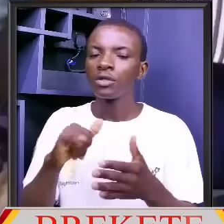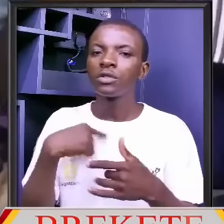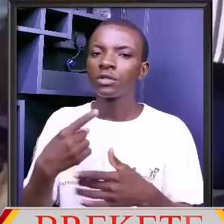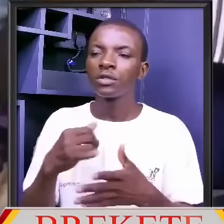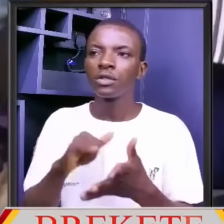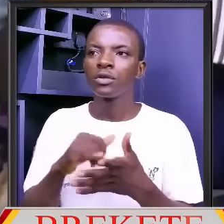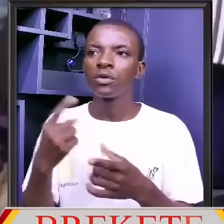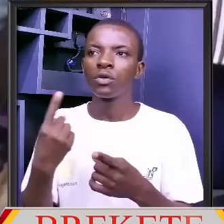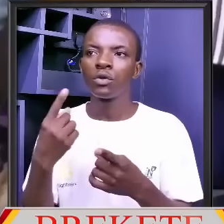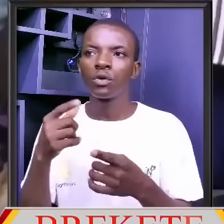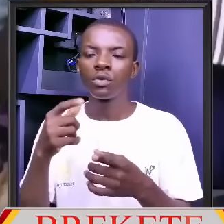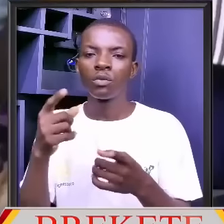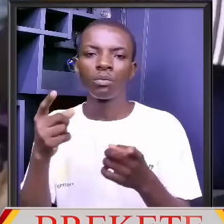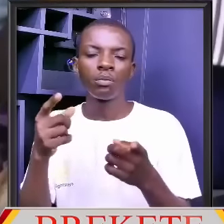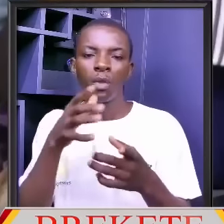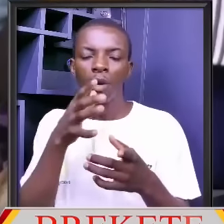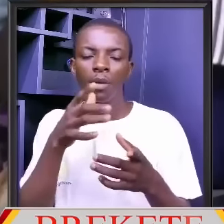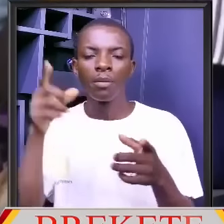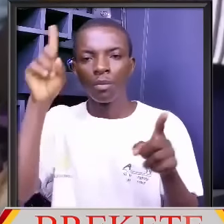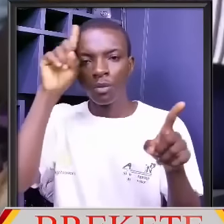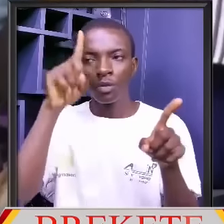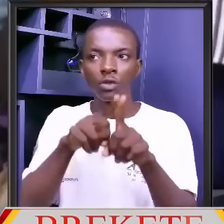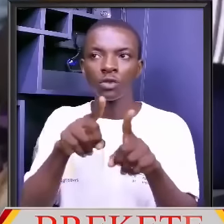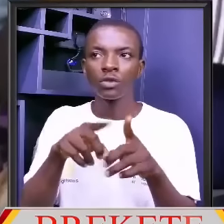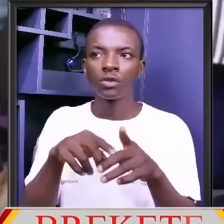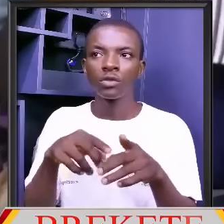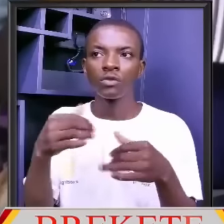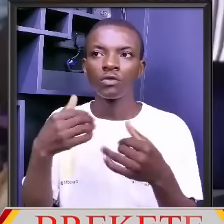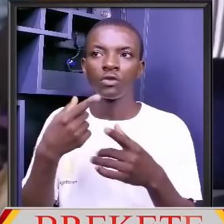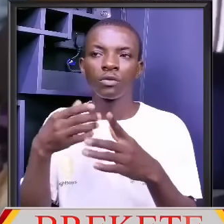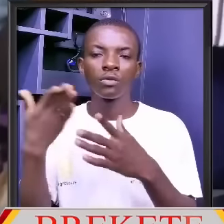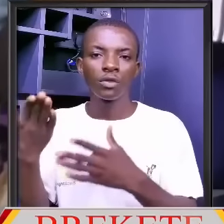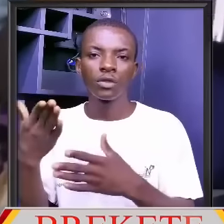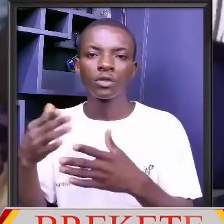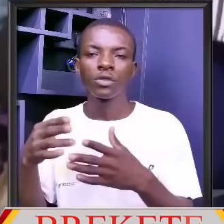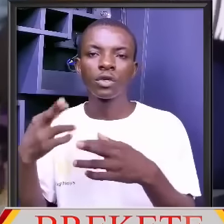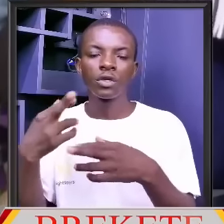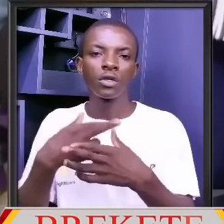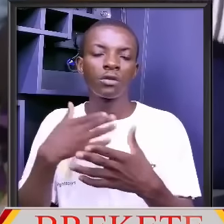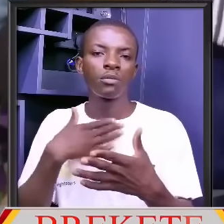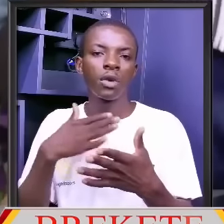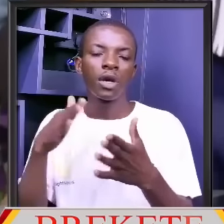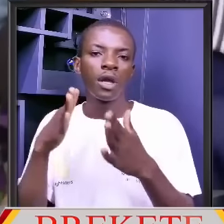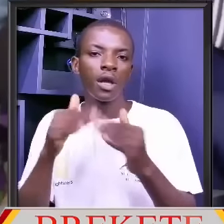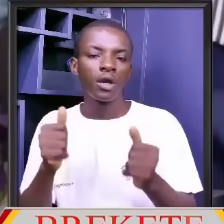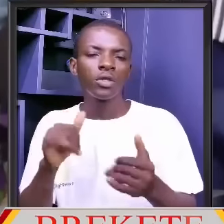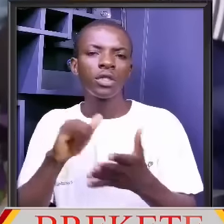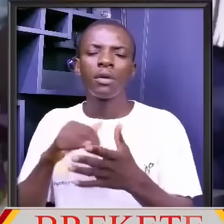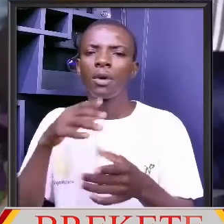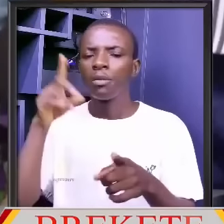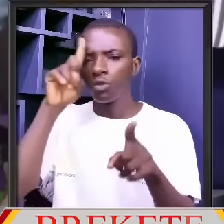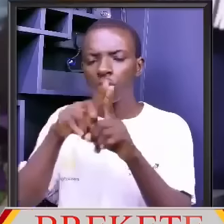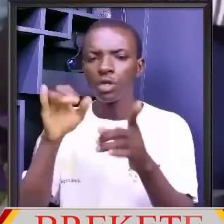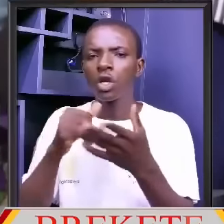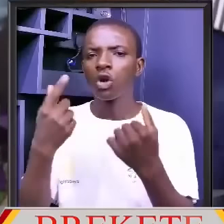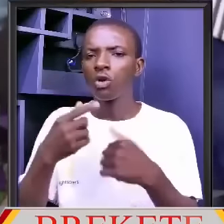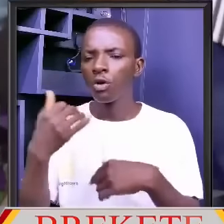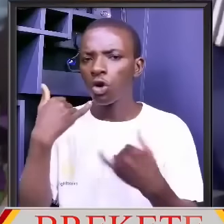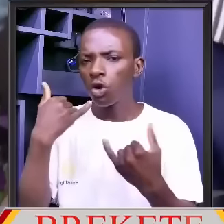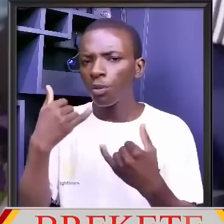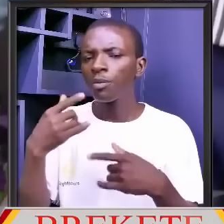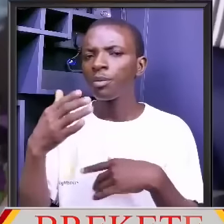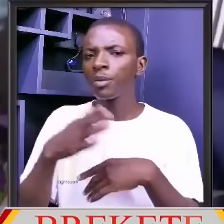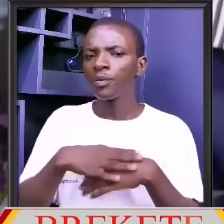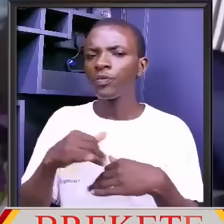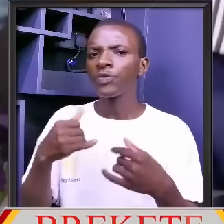I can't go meet one of my mama brother. That one come put me for house. From there I can't go rent my house. That's my brother, so can't call me,